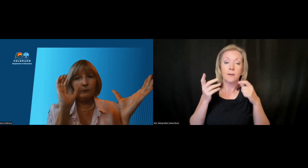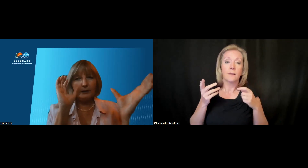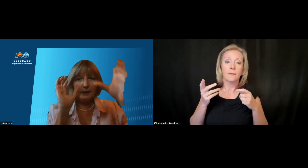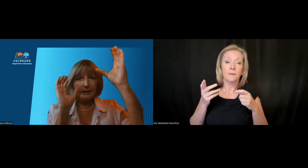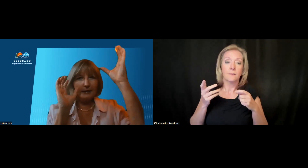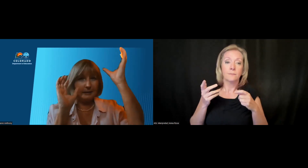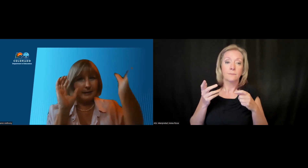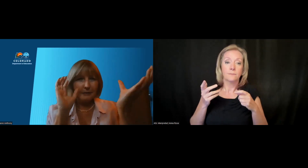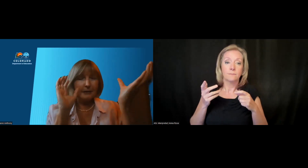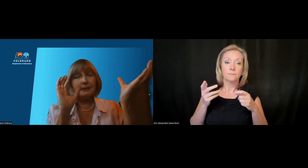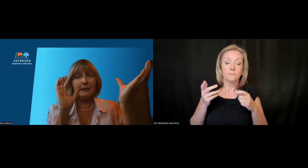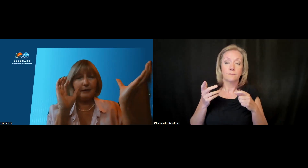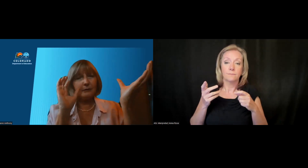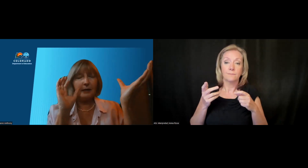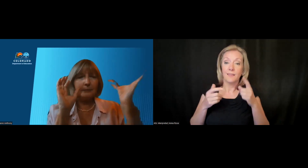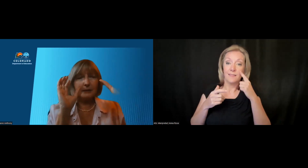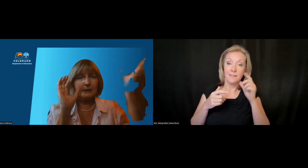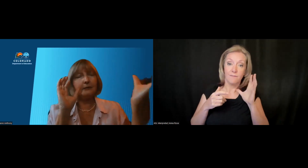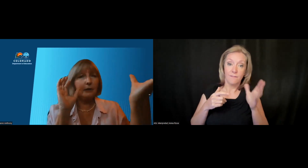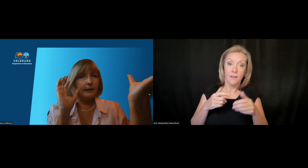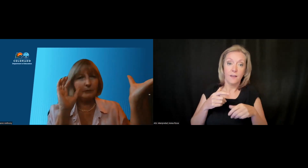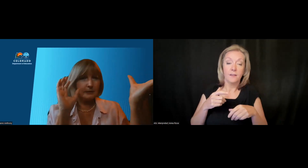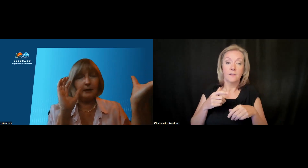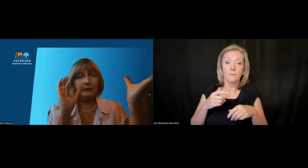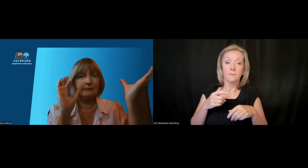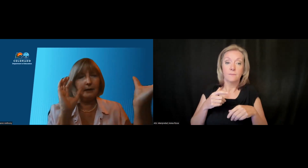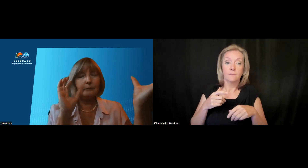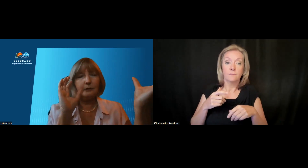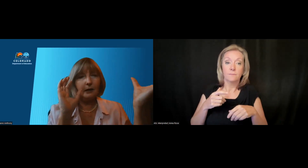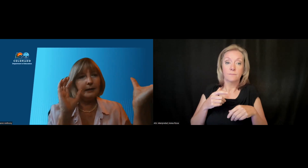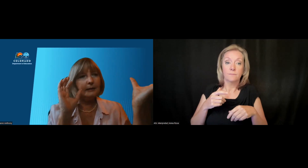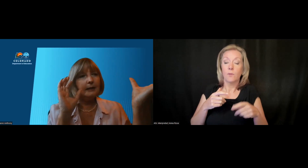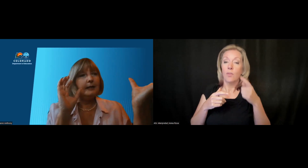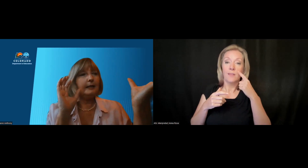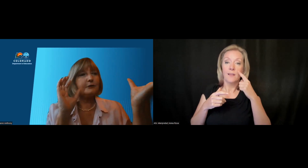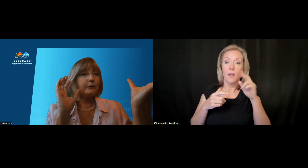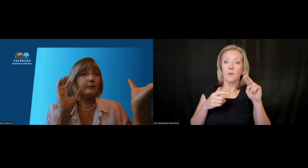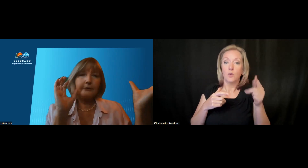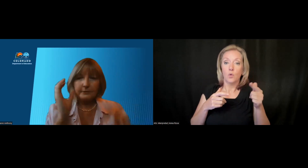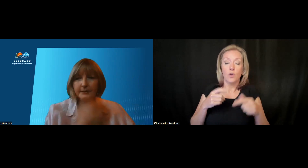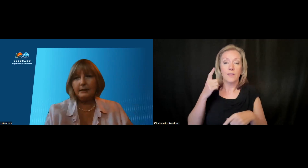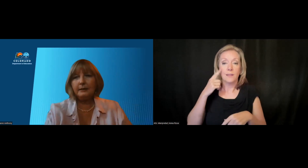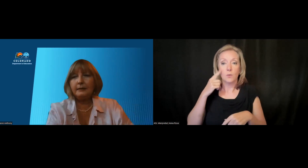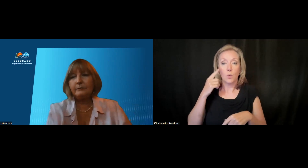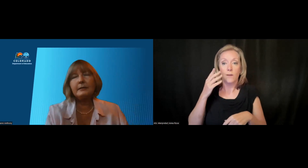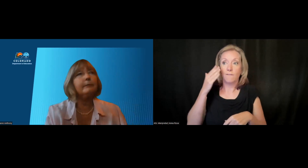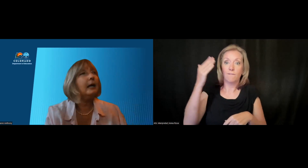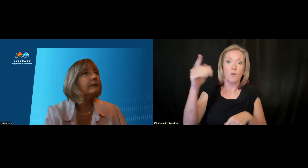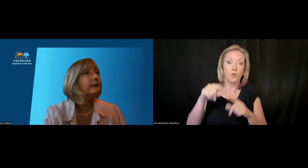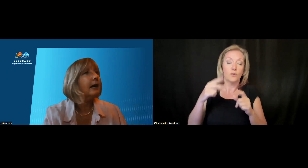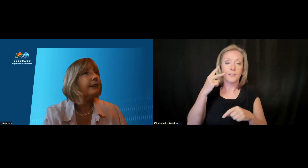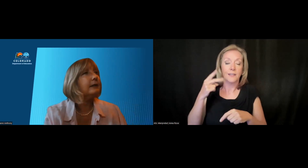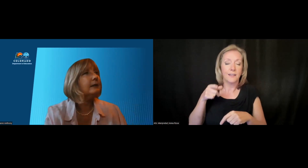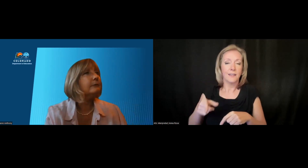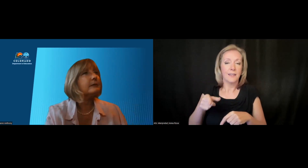correction on one eye and nothing in the other eye, because the other eye was not a viable eye. And so the mother said, and he was